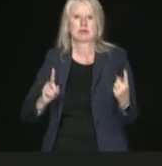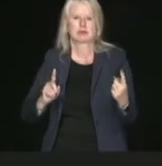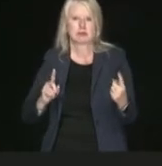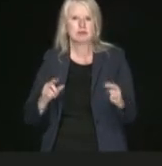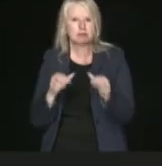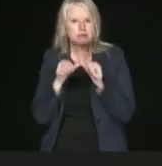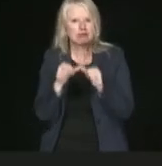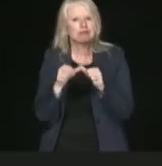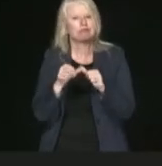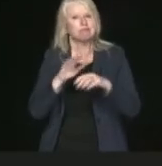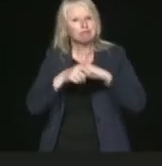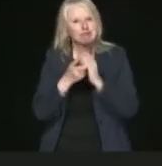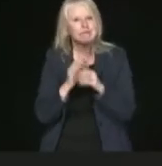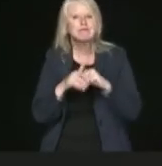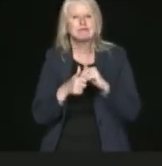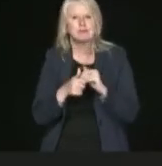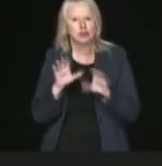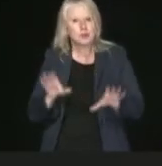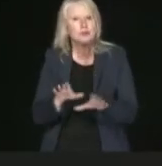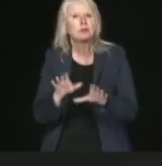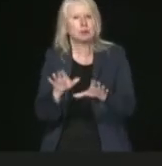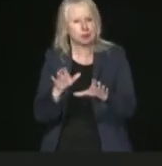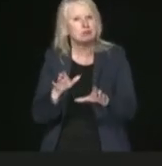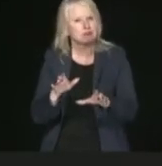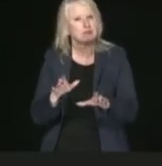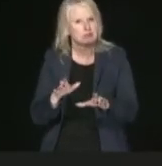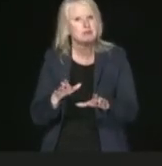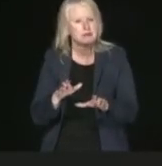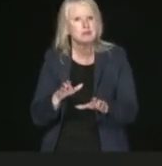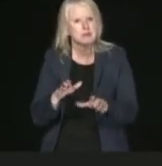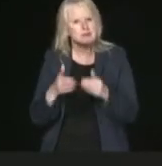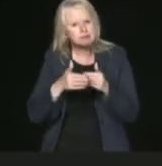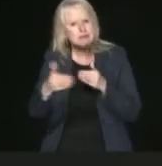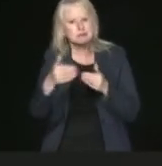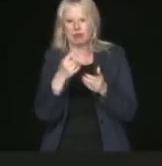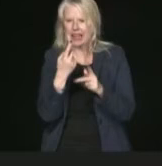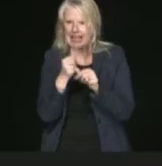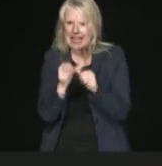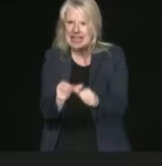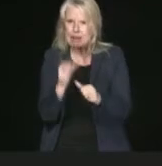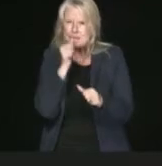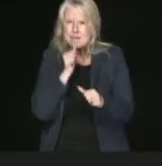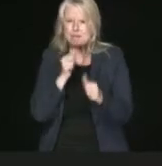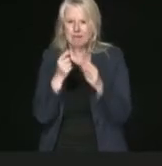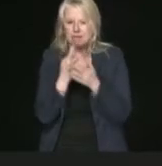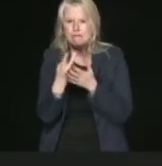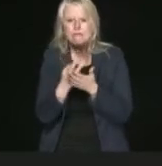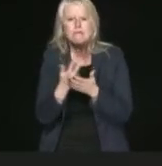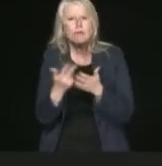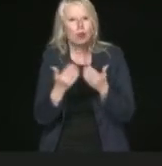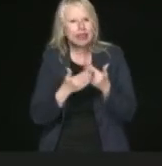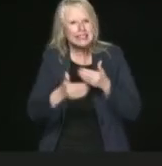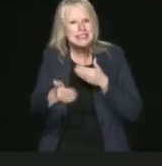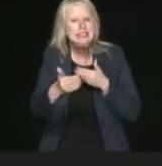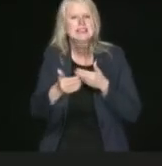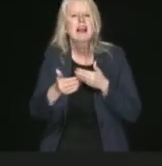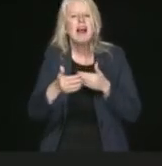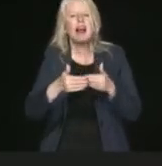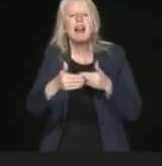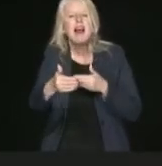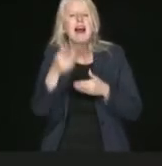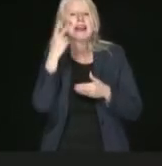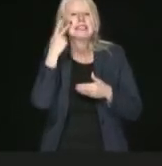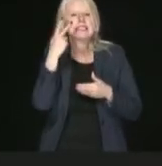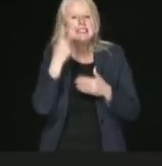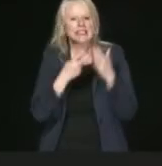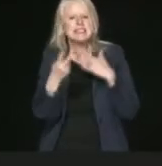to do what we're doing now for a number of weeks. And then possibly we can, and I hope